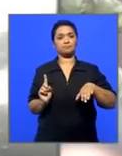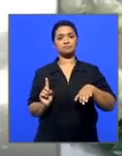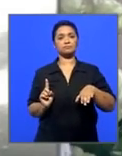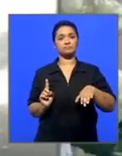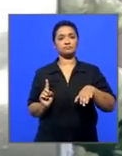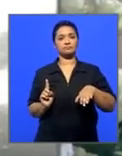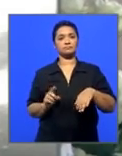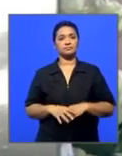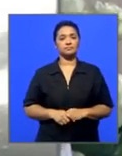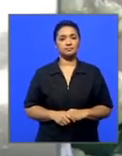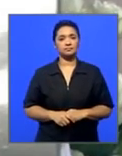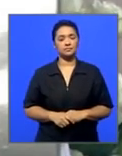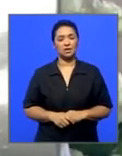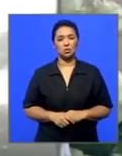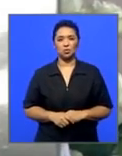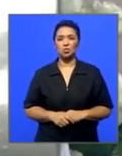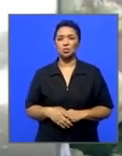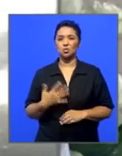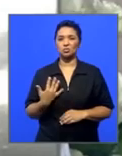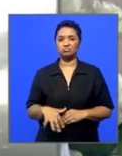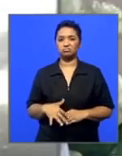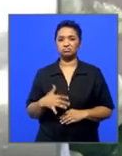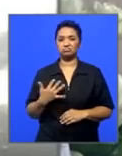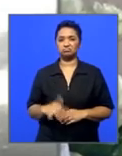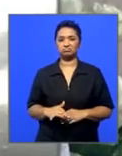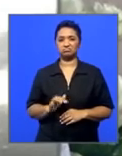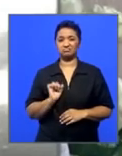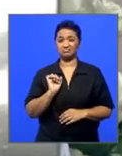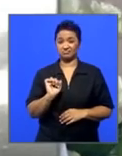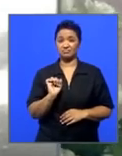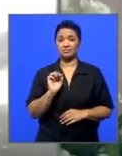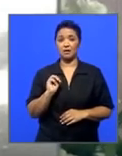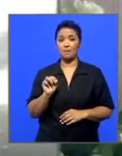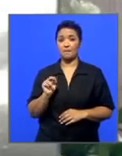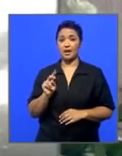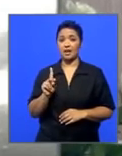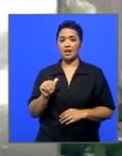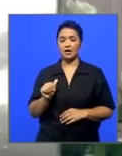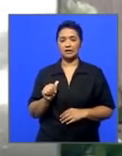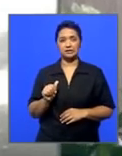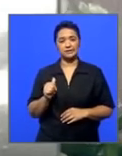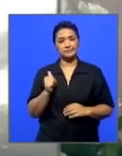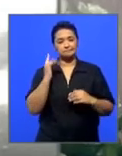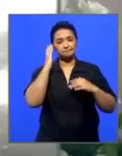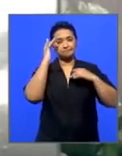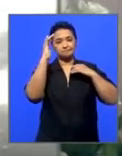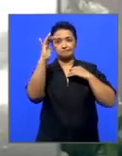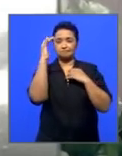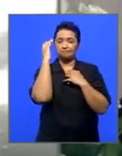grandfather. He must be going through, there must be a lot must be going through his